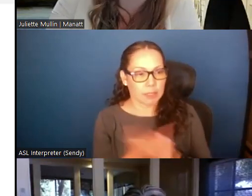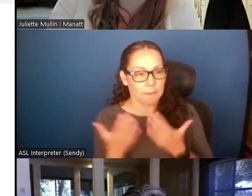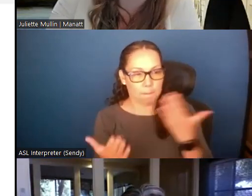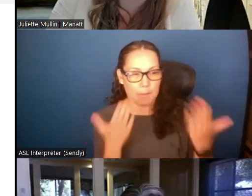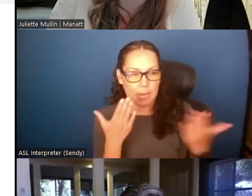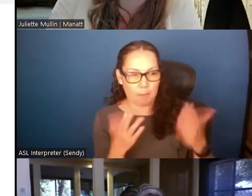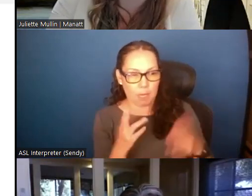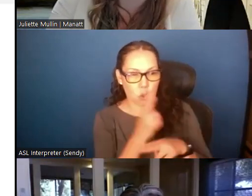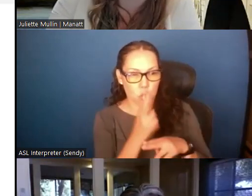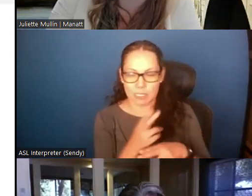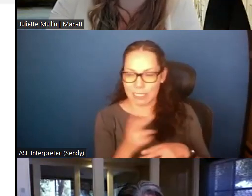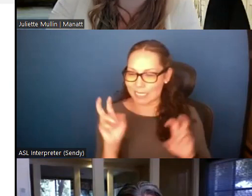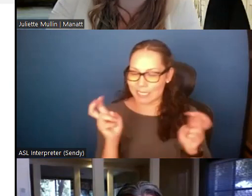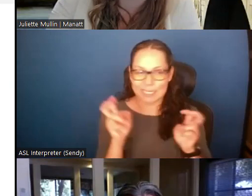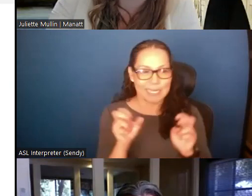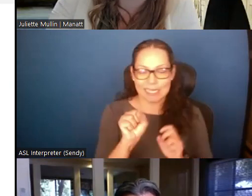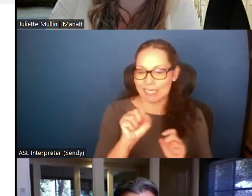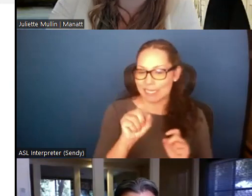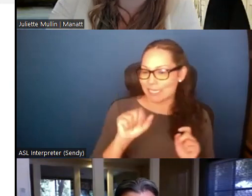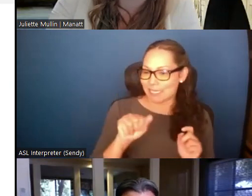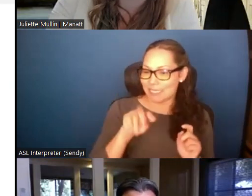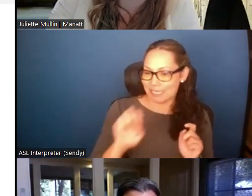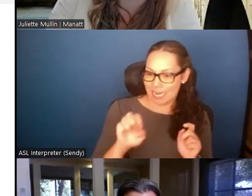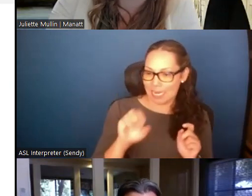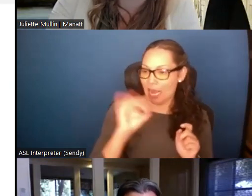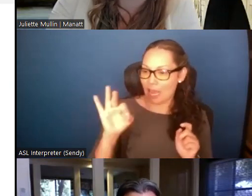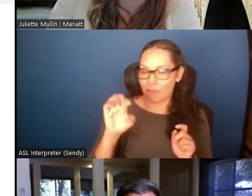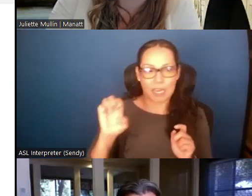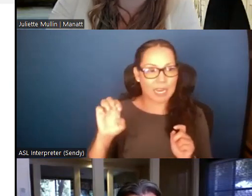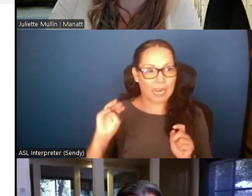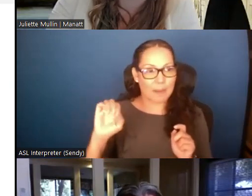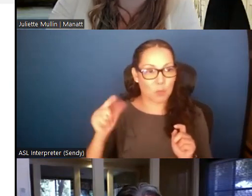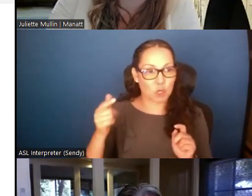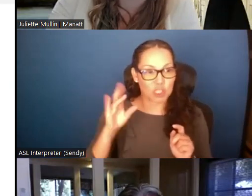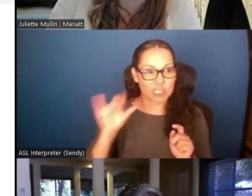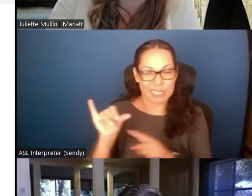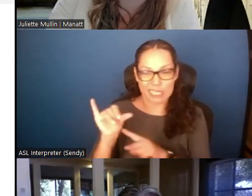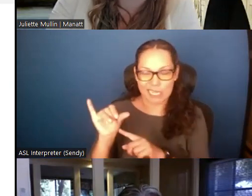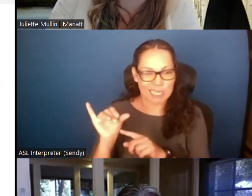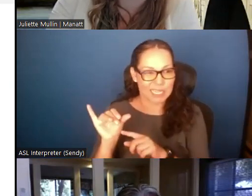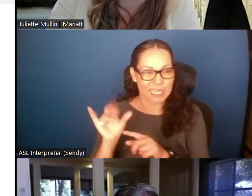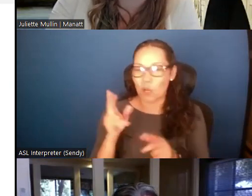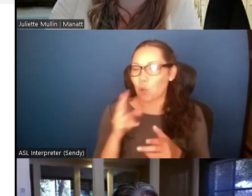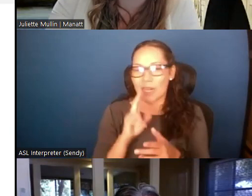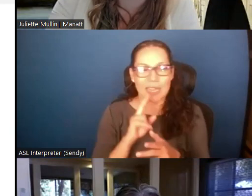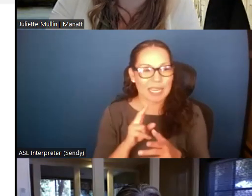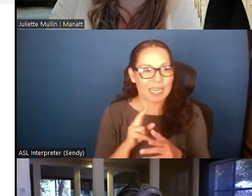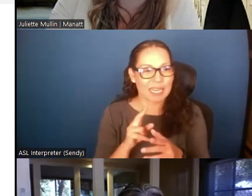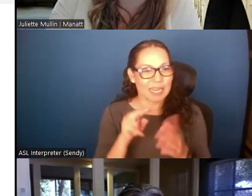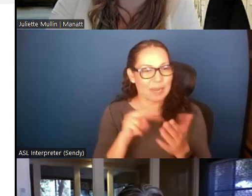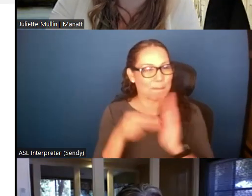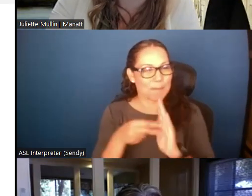term state of emergency as sort of shorthand for a larger process where visitation rights